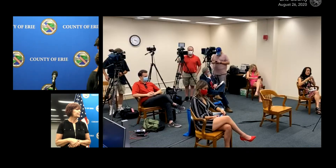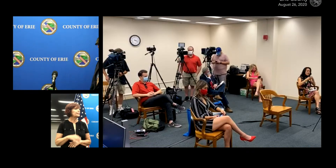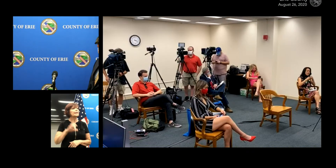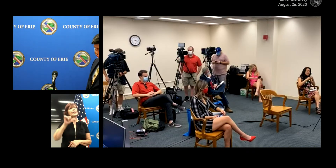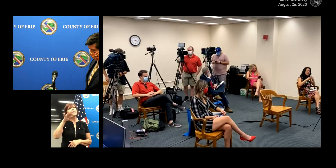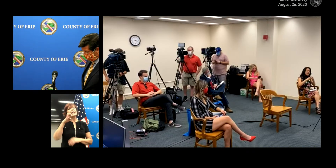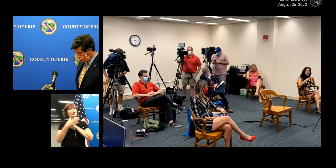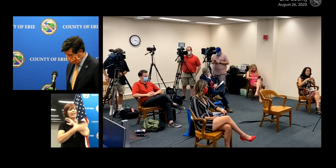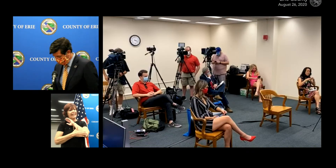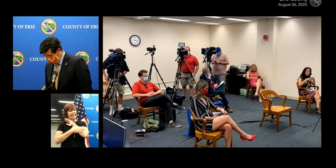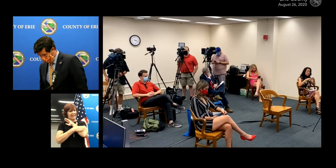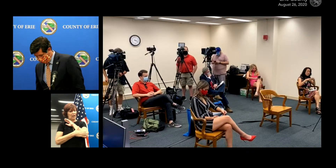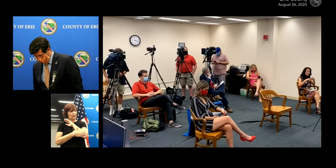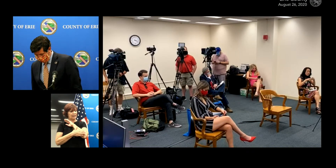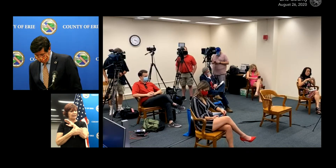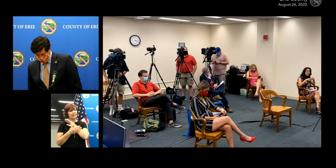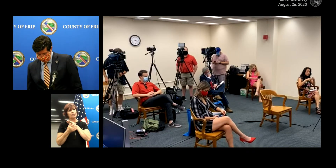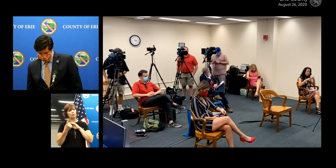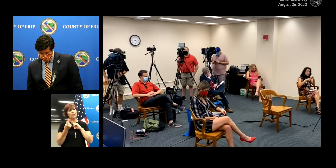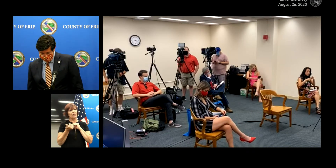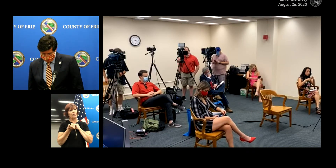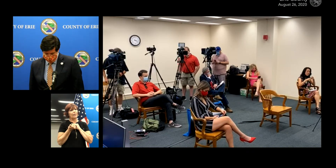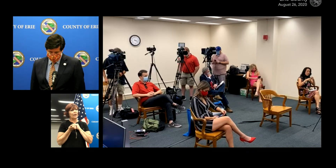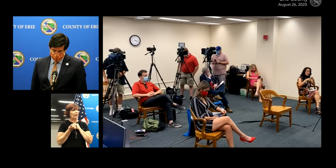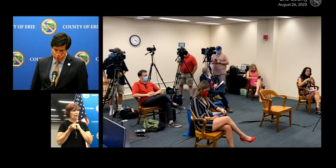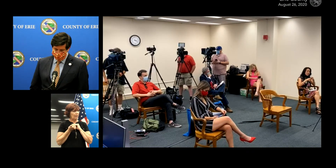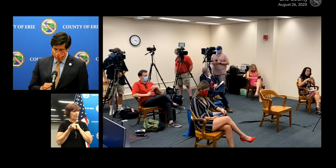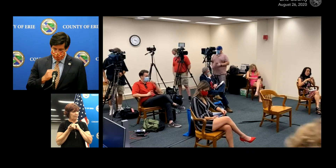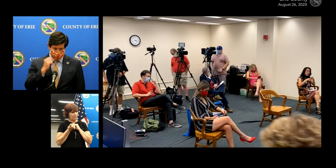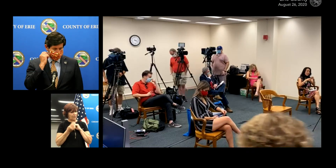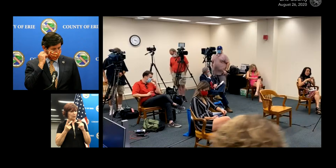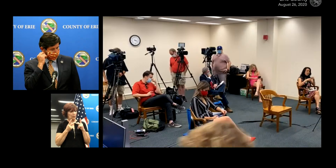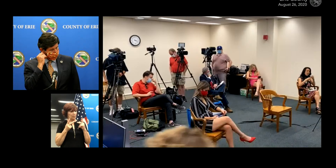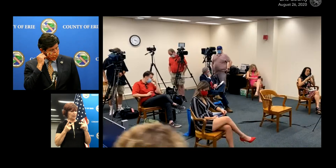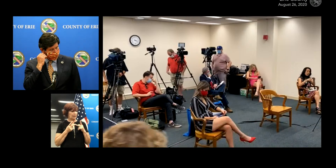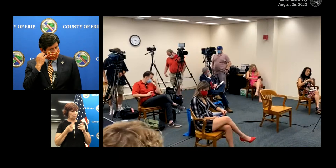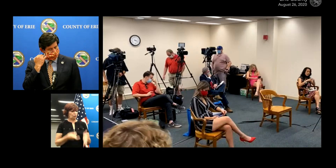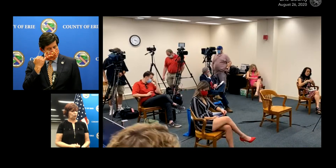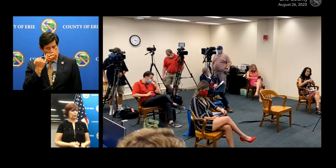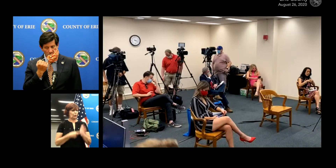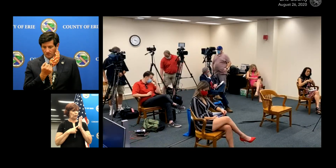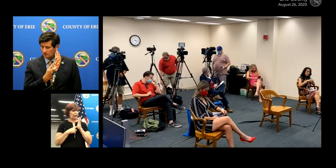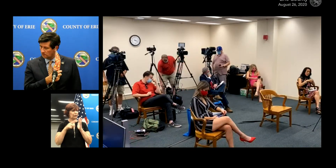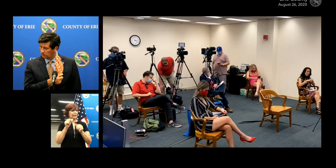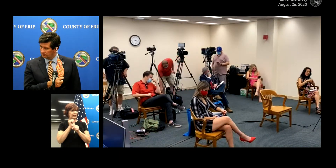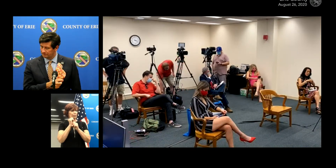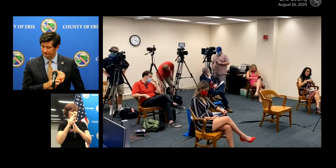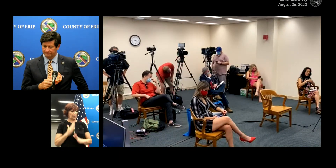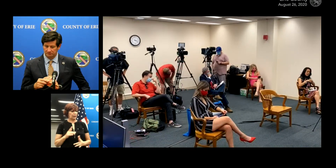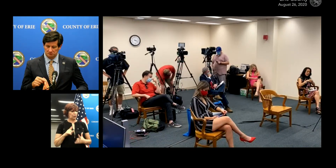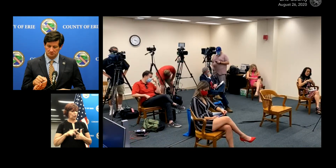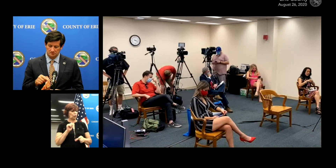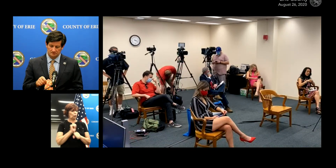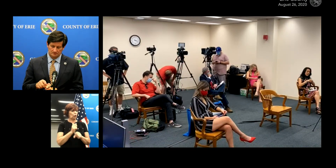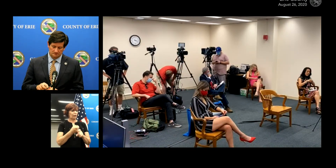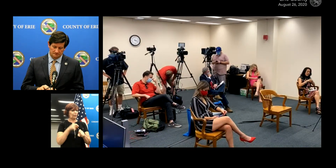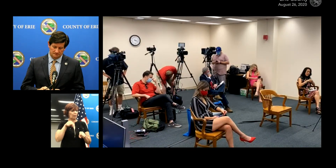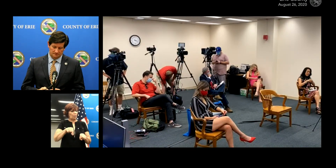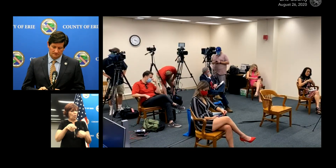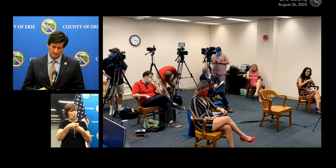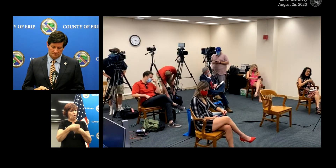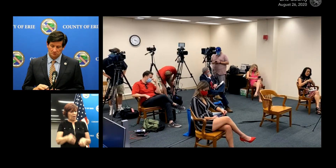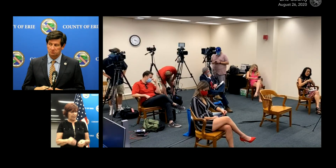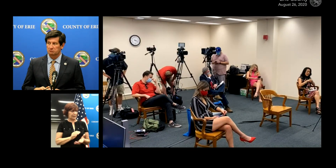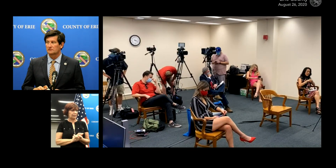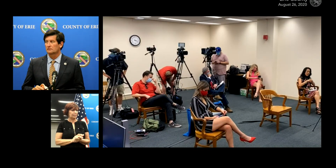County is one of the few major employers that's requiring all of its employees to work from the office. I know